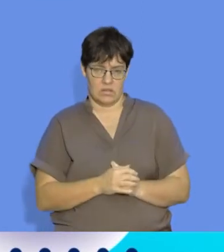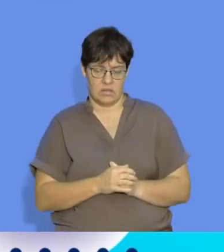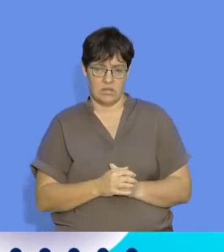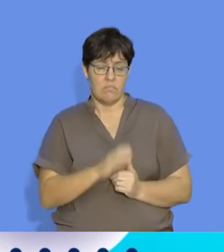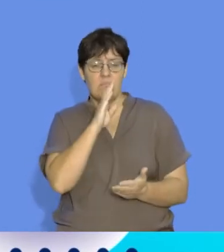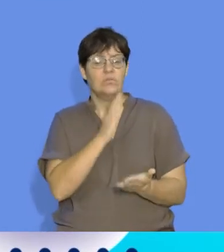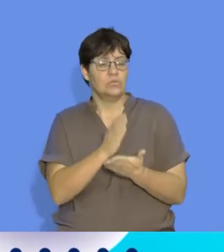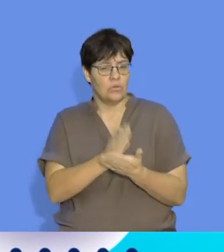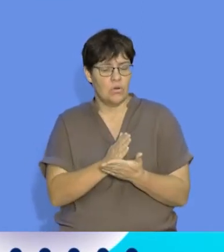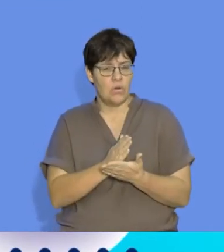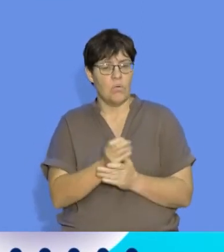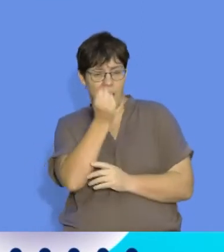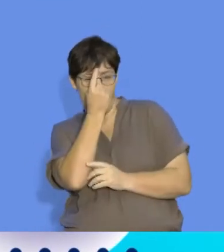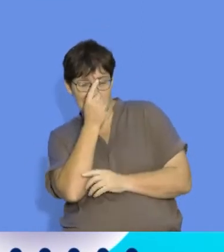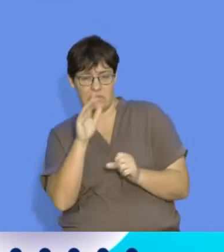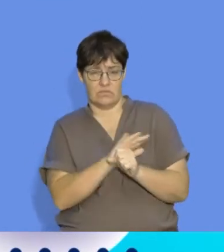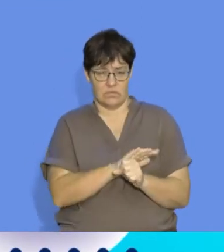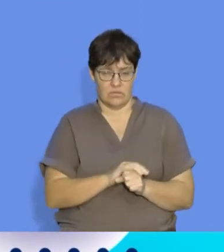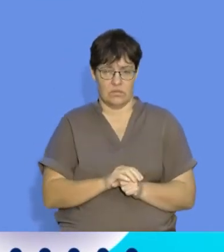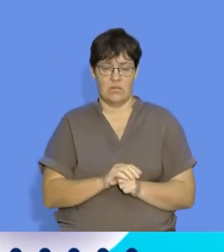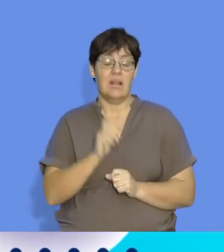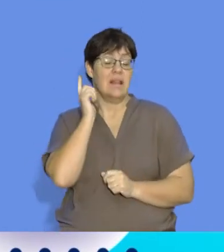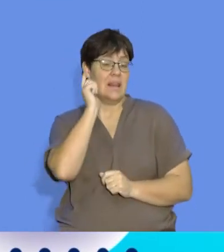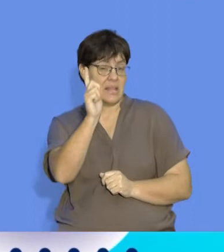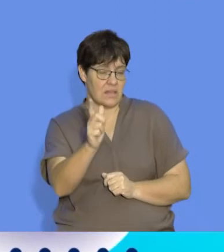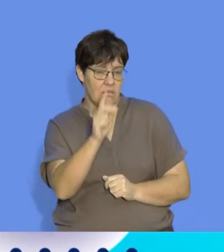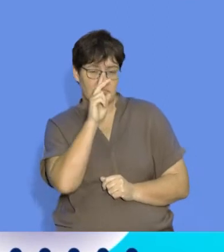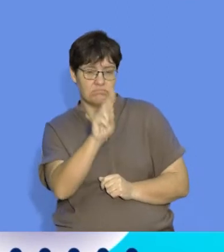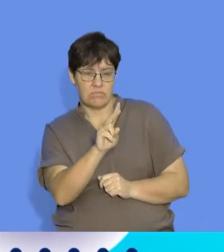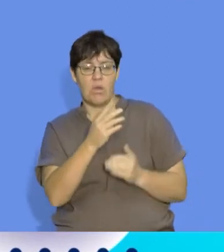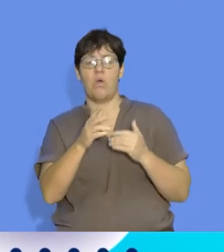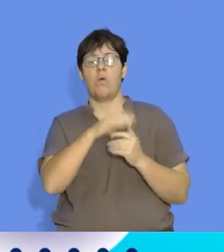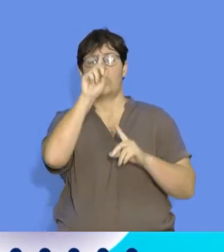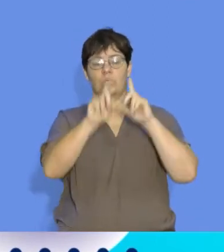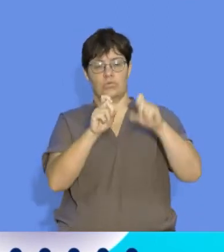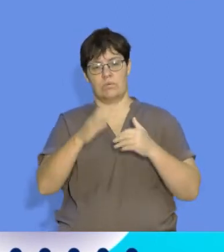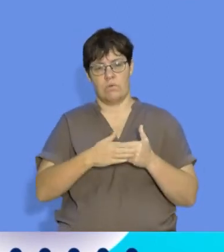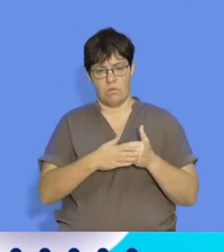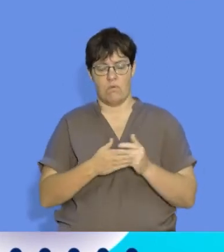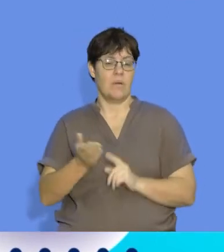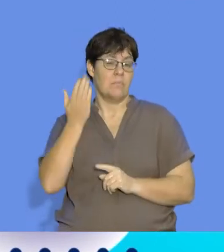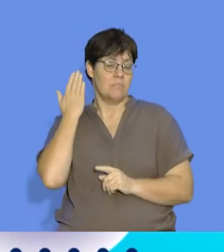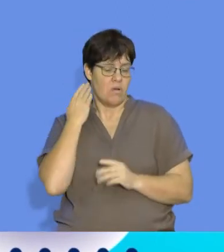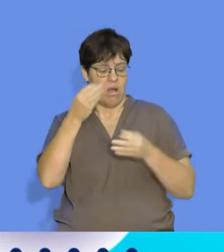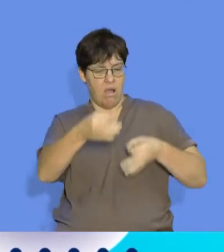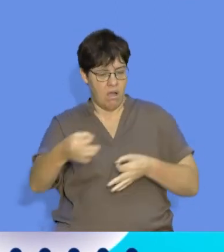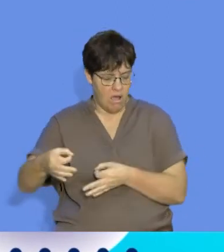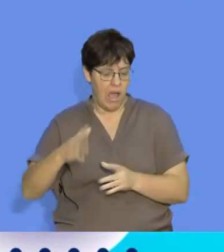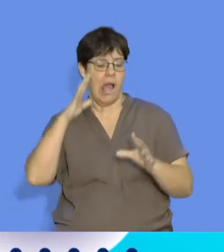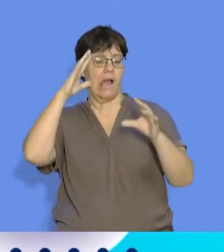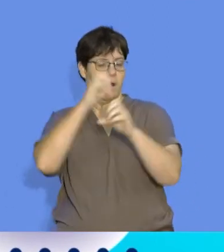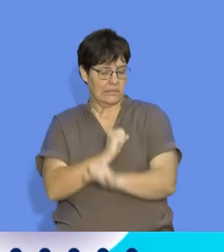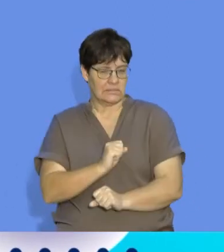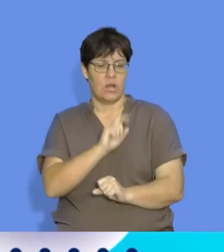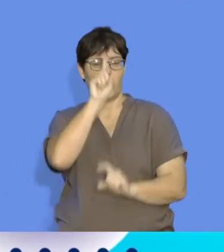solve your question. So just make sure that you grasp that. At a later stage, we'll look at more questions from past papers to